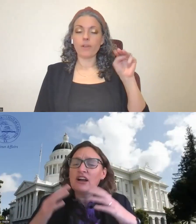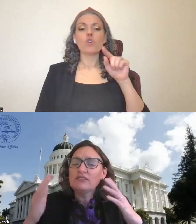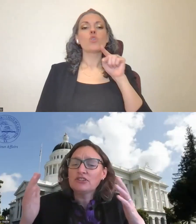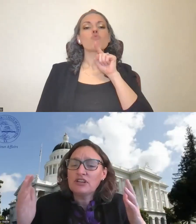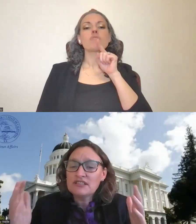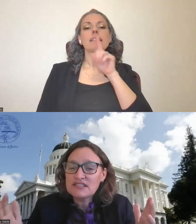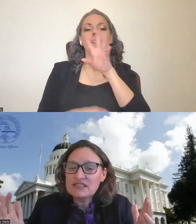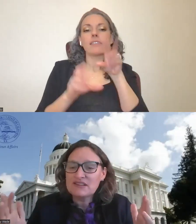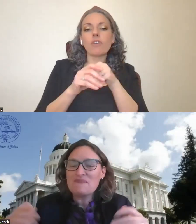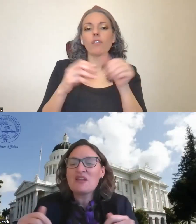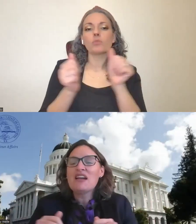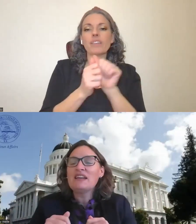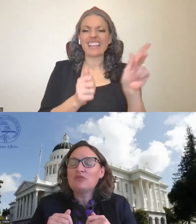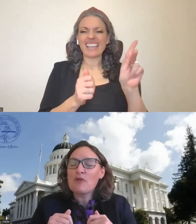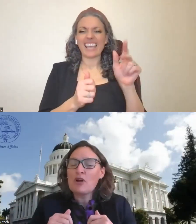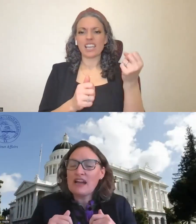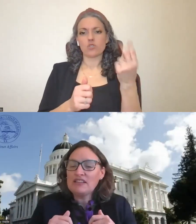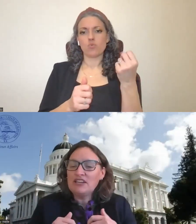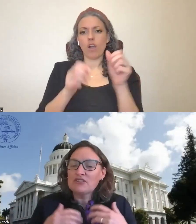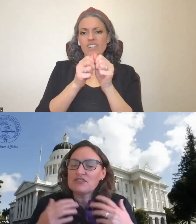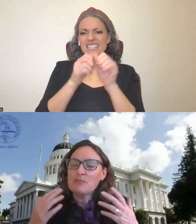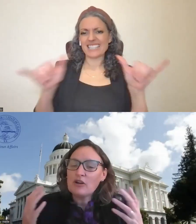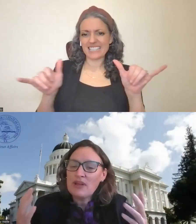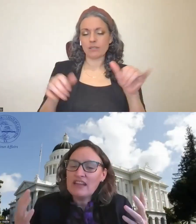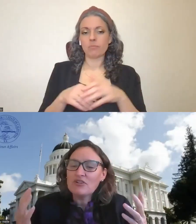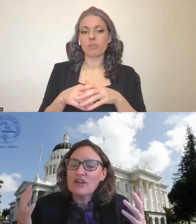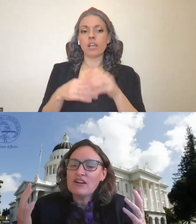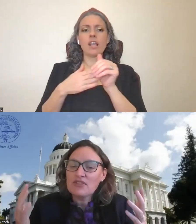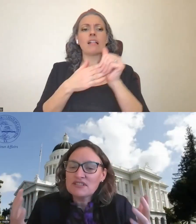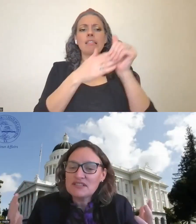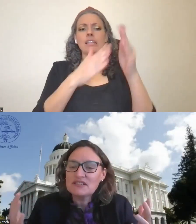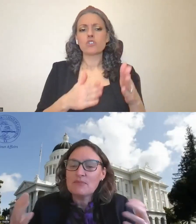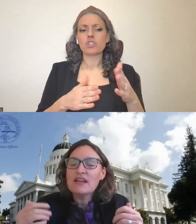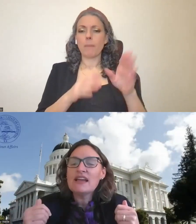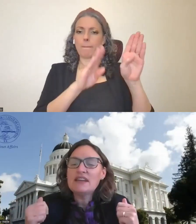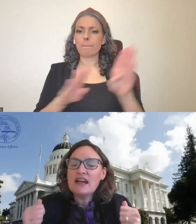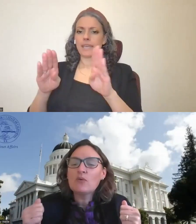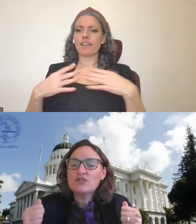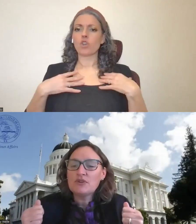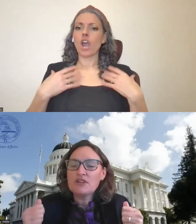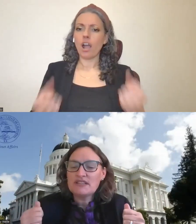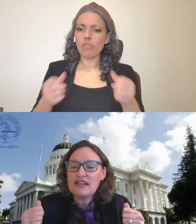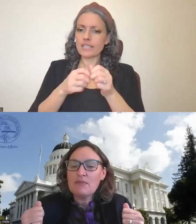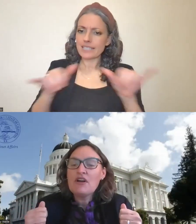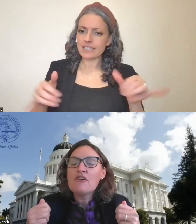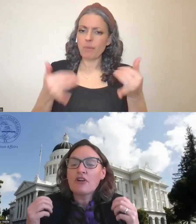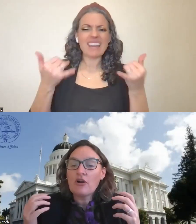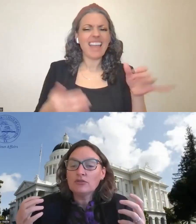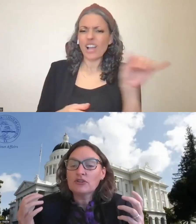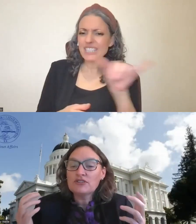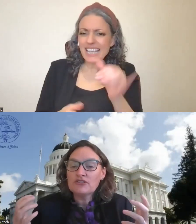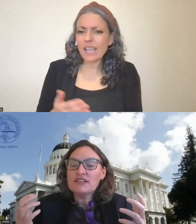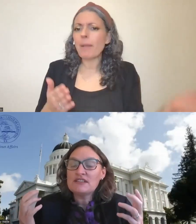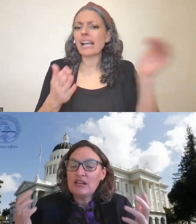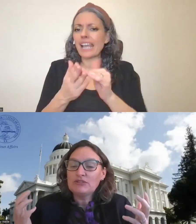early childhood system, and with Mark Galley's leadership, our behavioral health system. And now we're doing the same for our